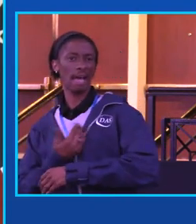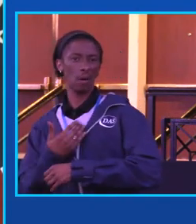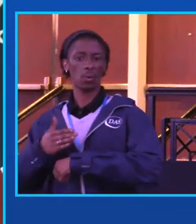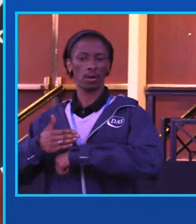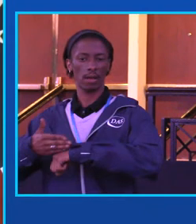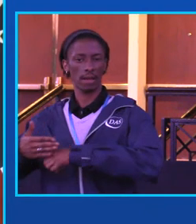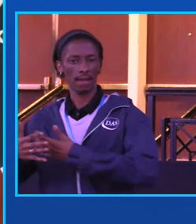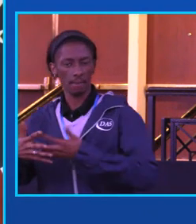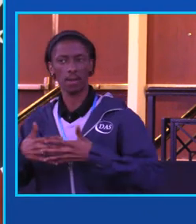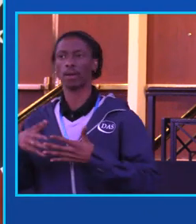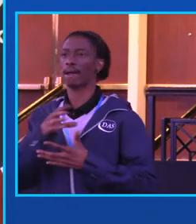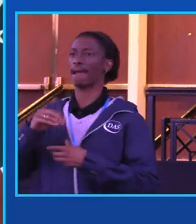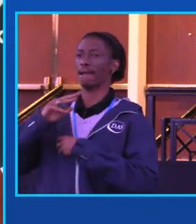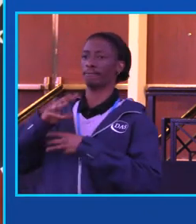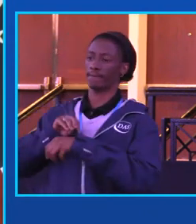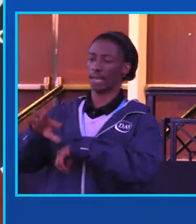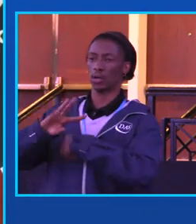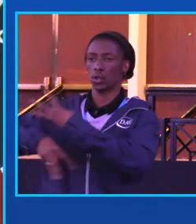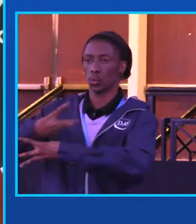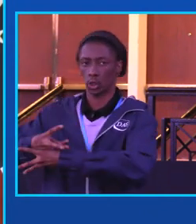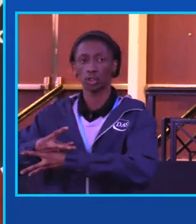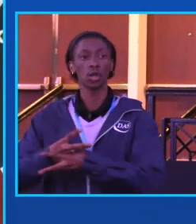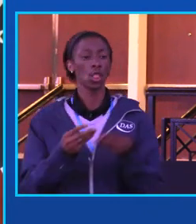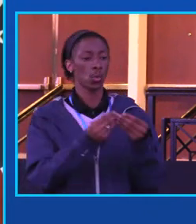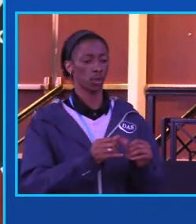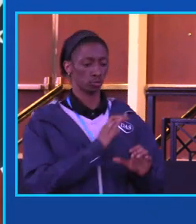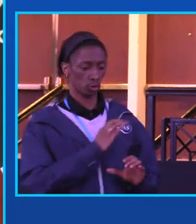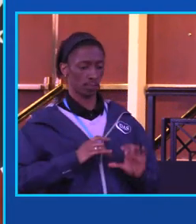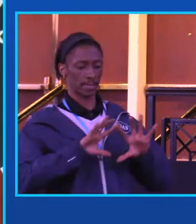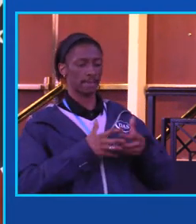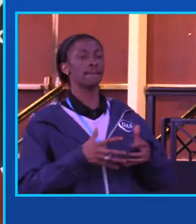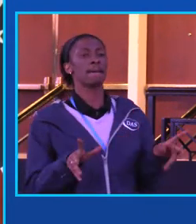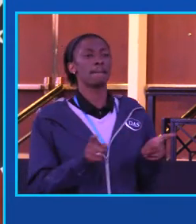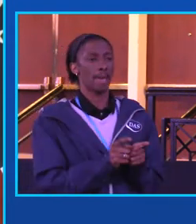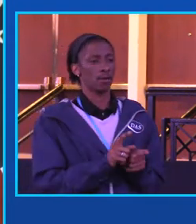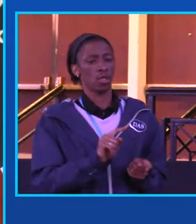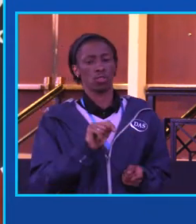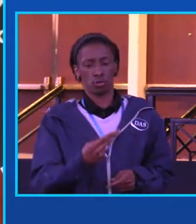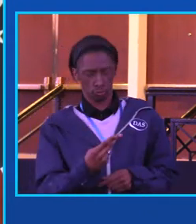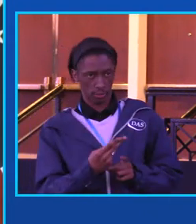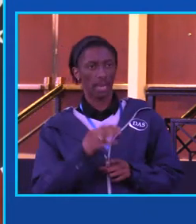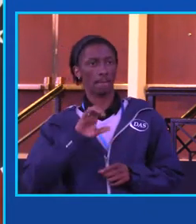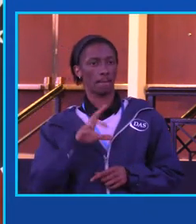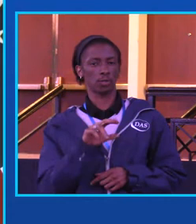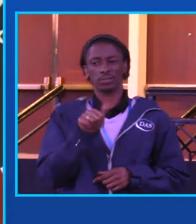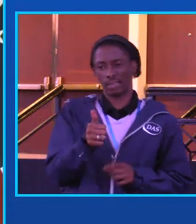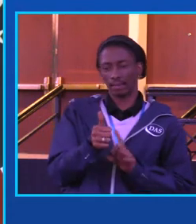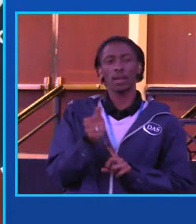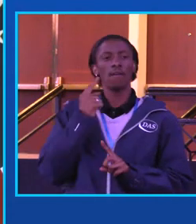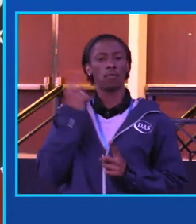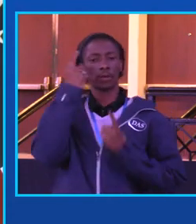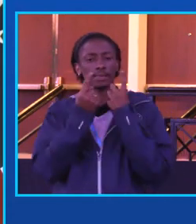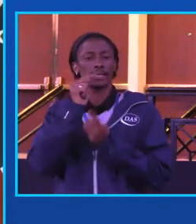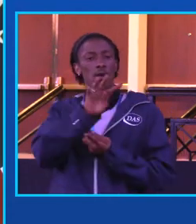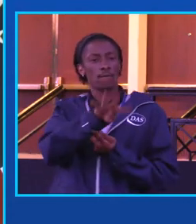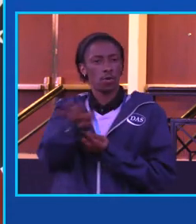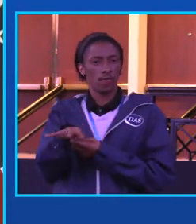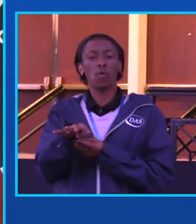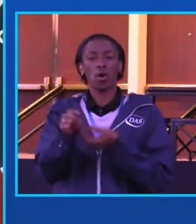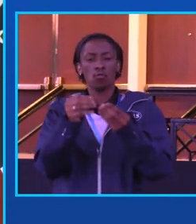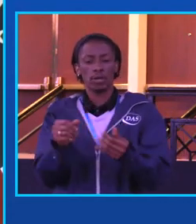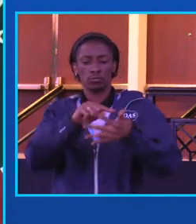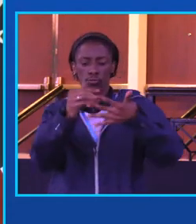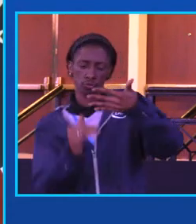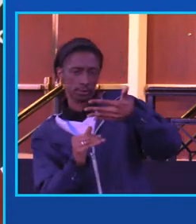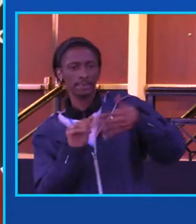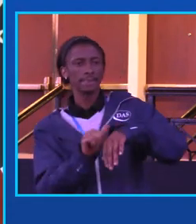world. The Resolutions Committee met on Thursday, March 10th, to consider 44 resolutions sent to the DNC